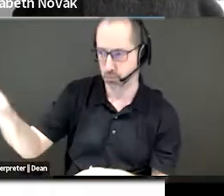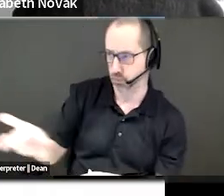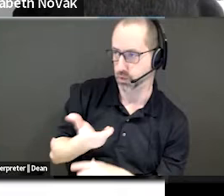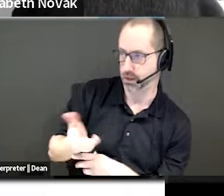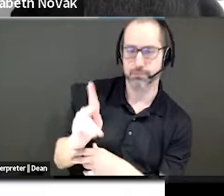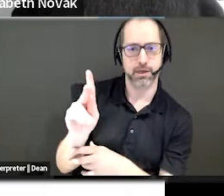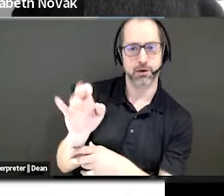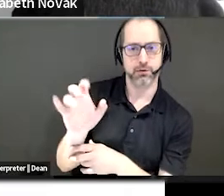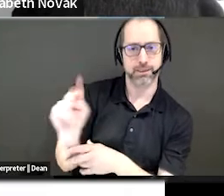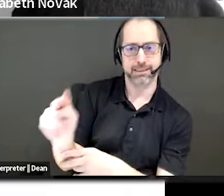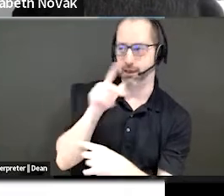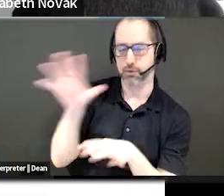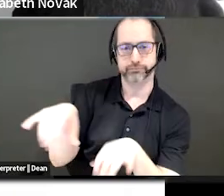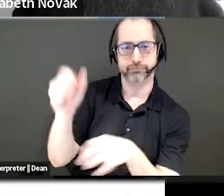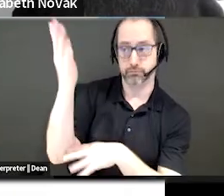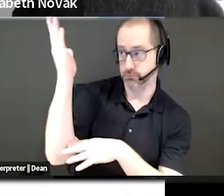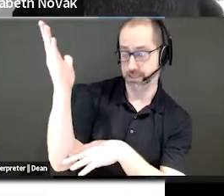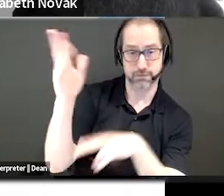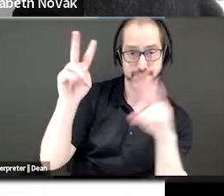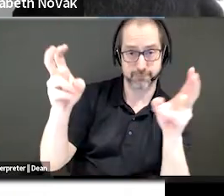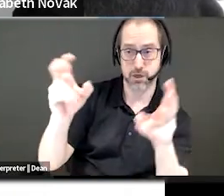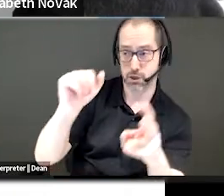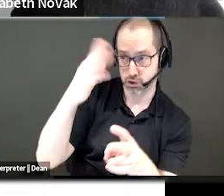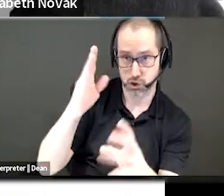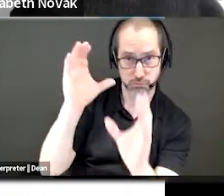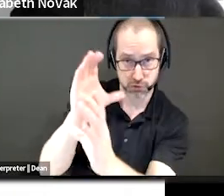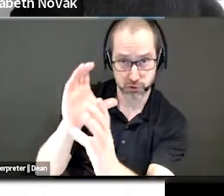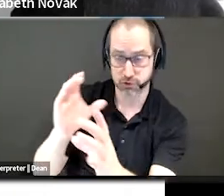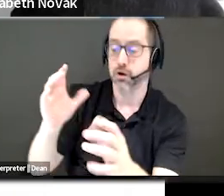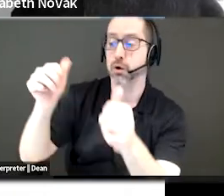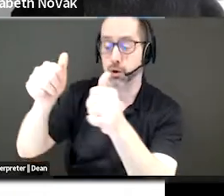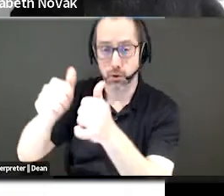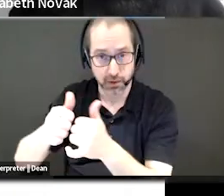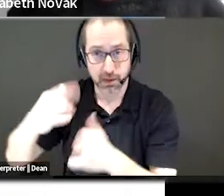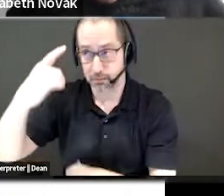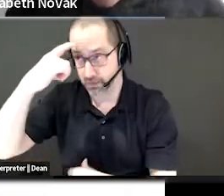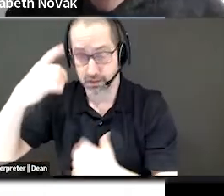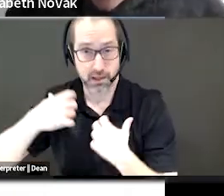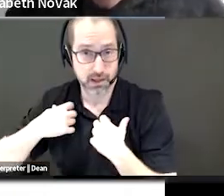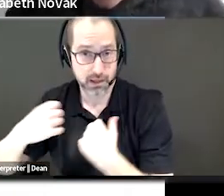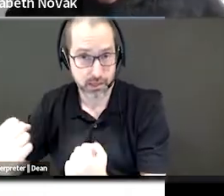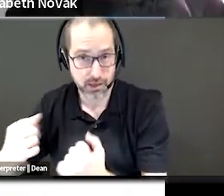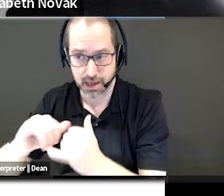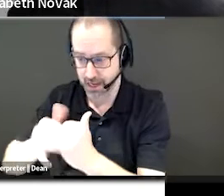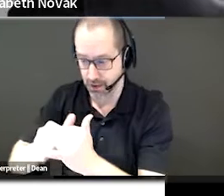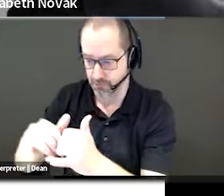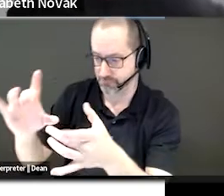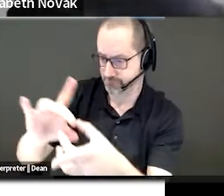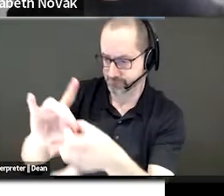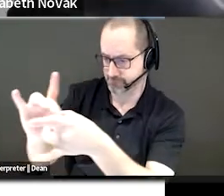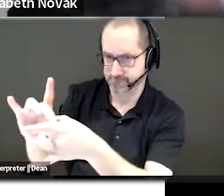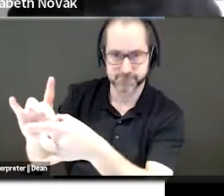presentation on job search and mental health. And what I am going to do now, I'm going